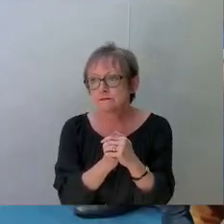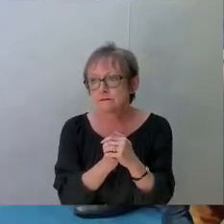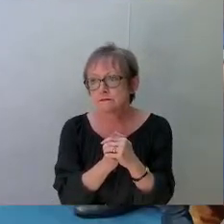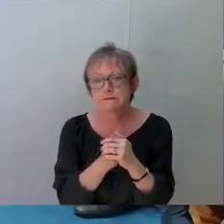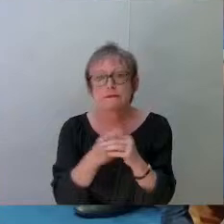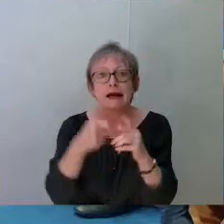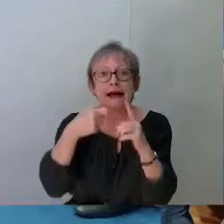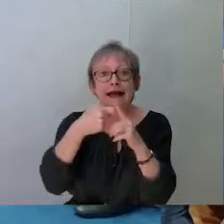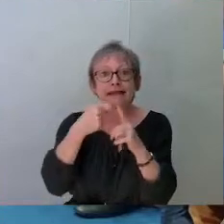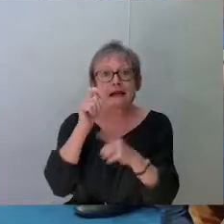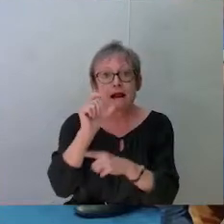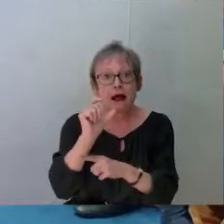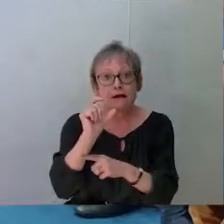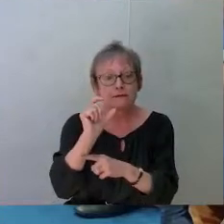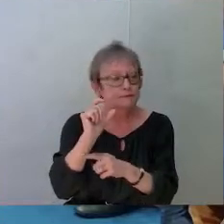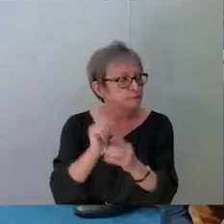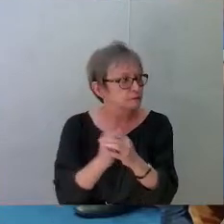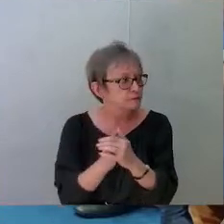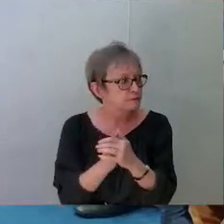Katie Clark.